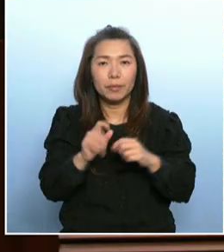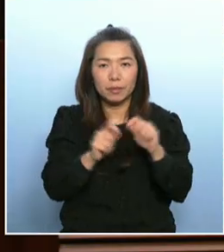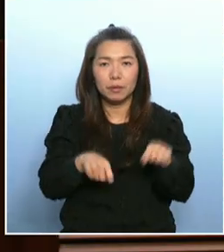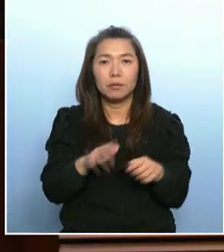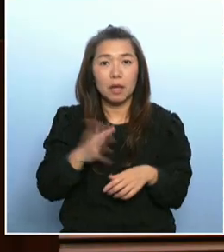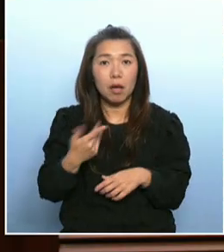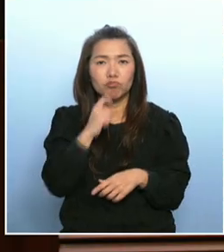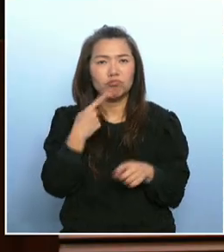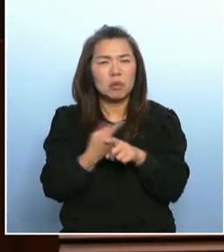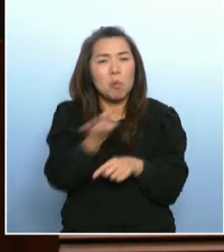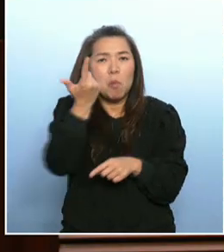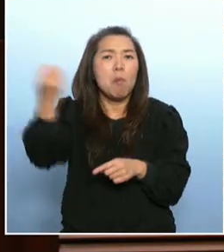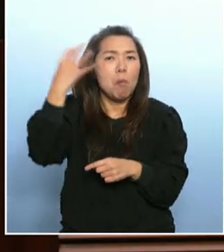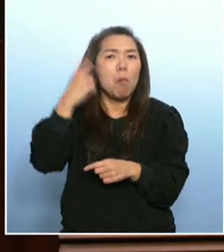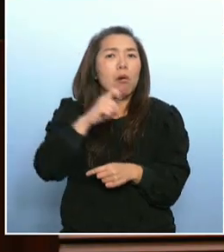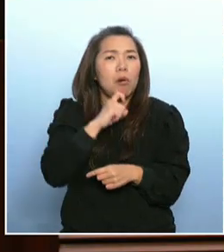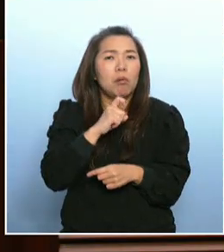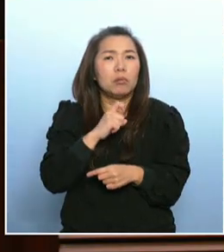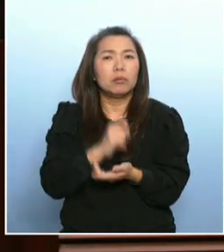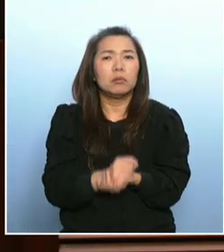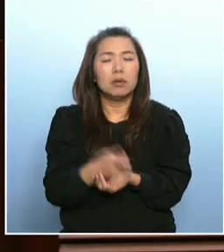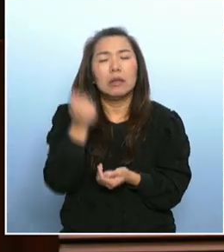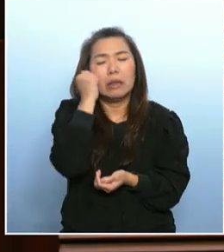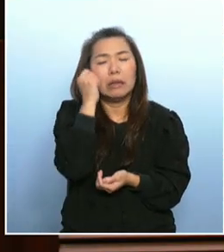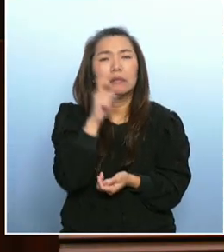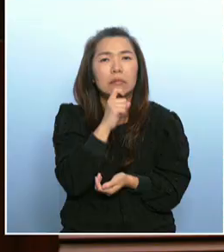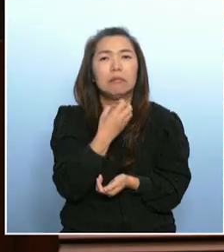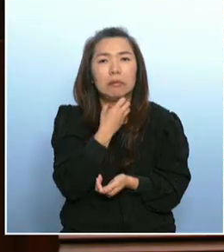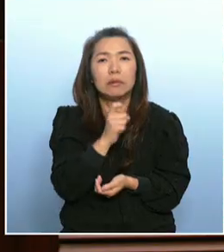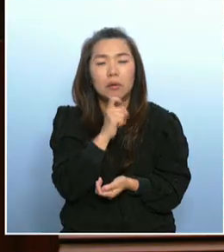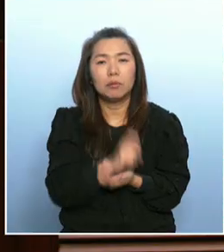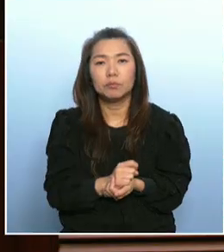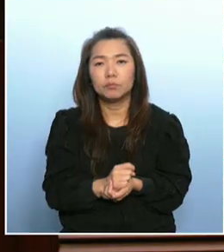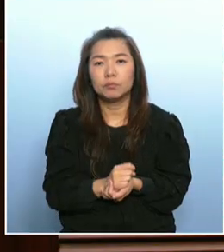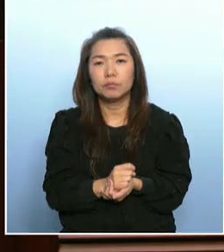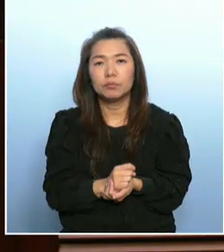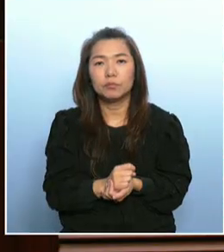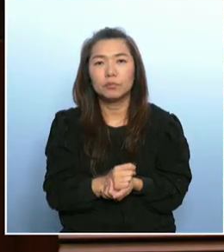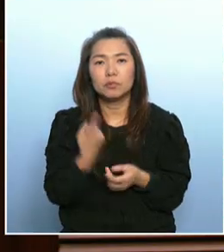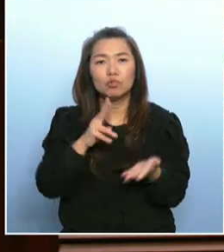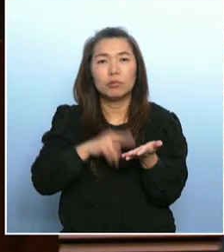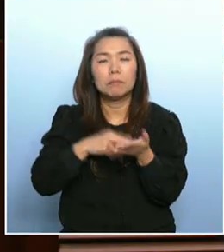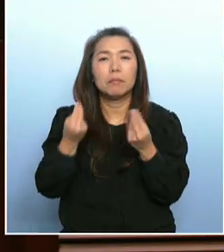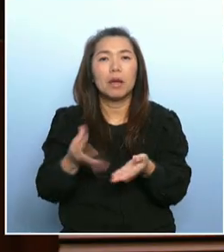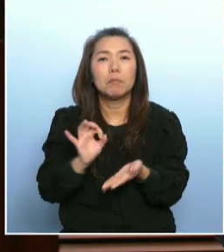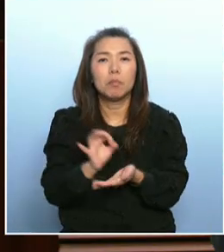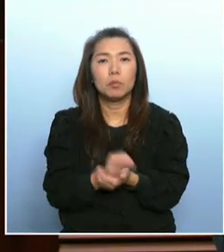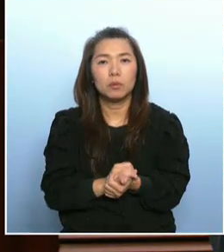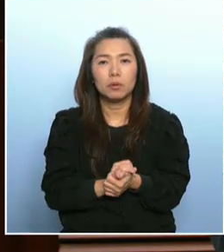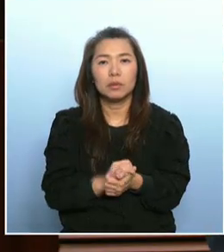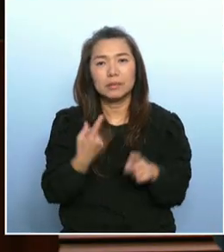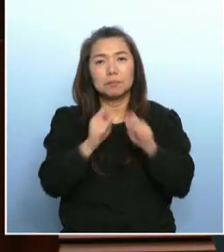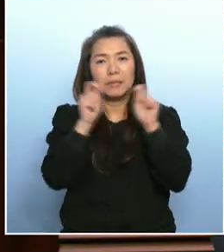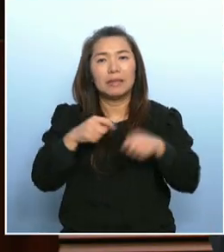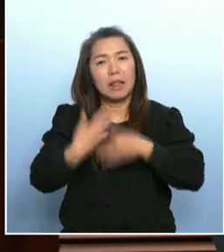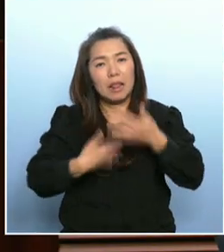It would be okay if the carers are well taken care of just by receiving CSSA, but the fact is